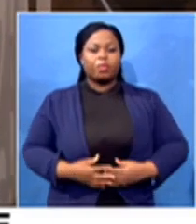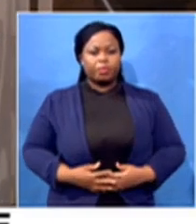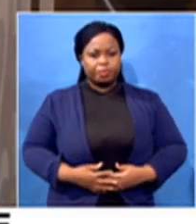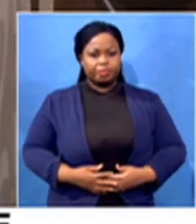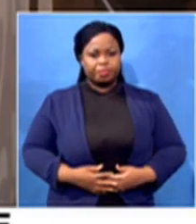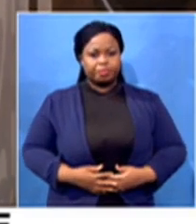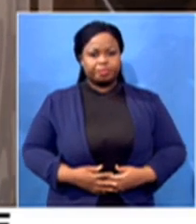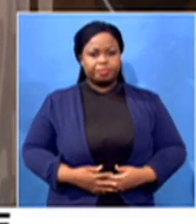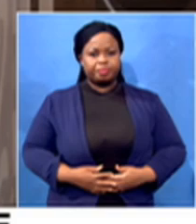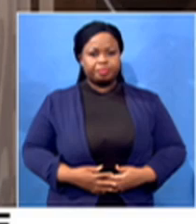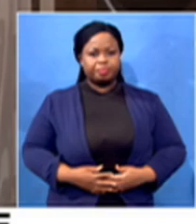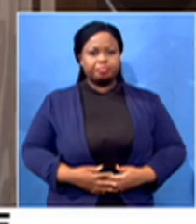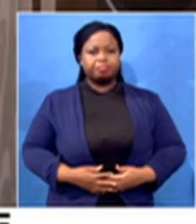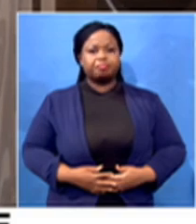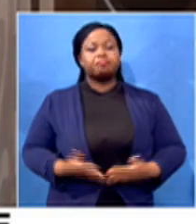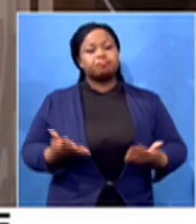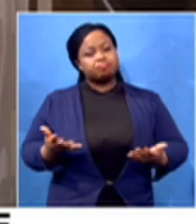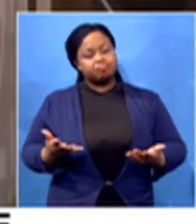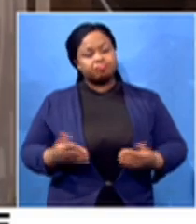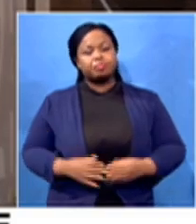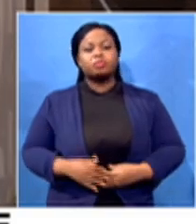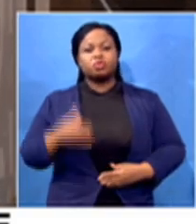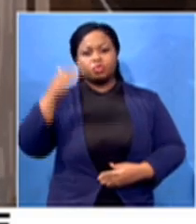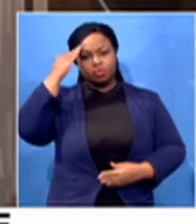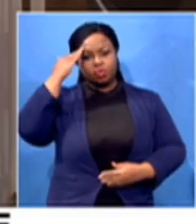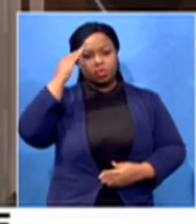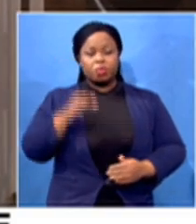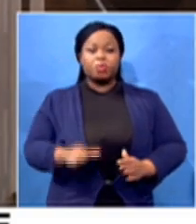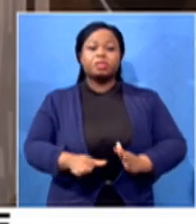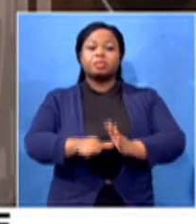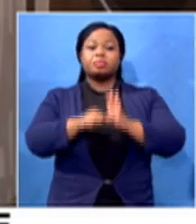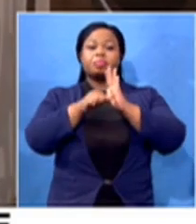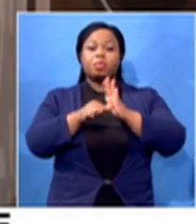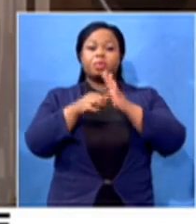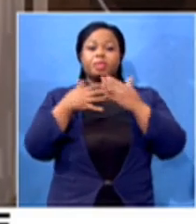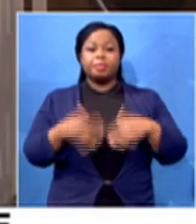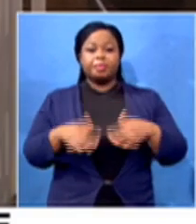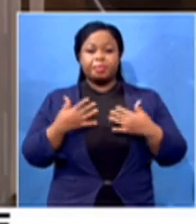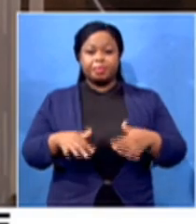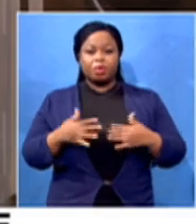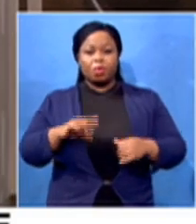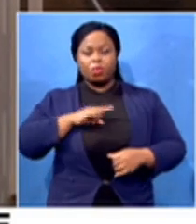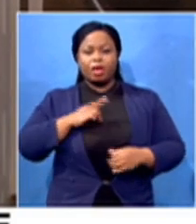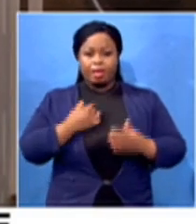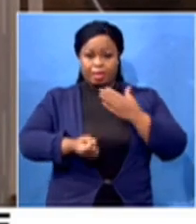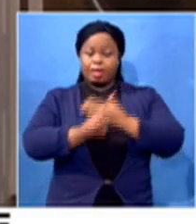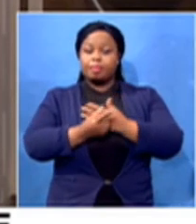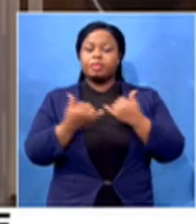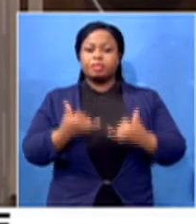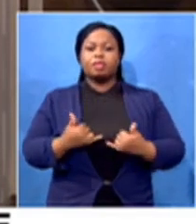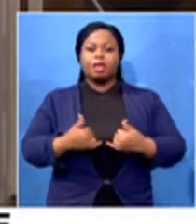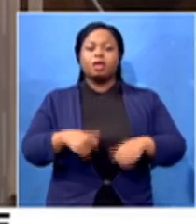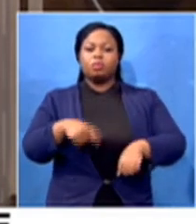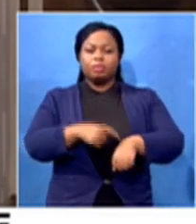can appreciate the importance of this. It takes place within the context of